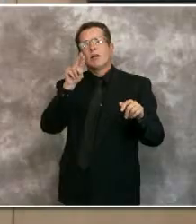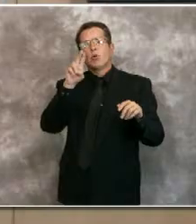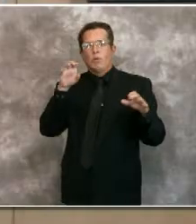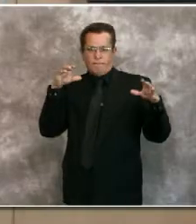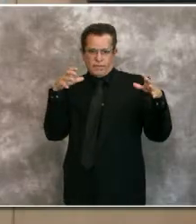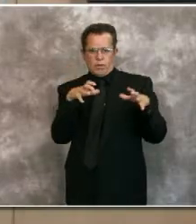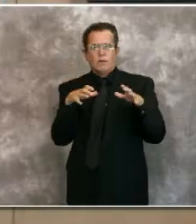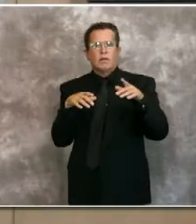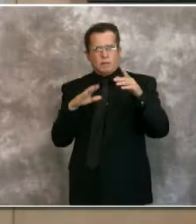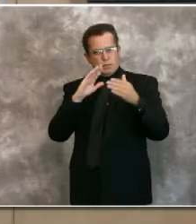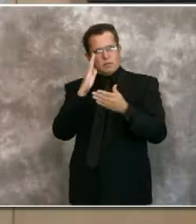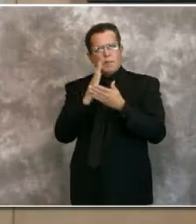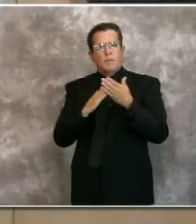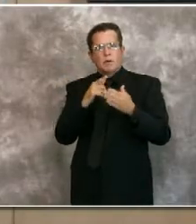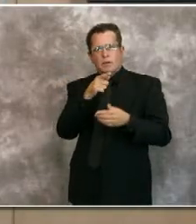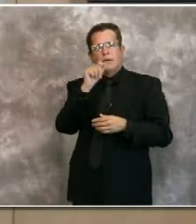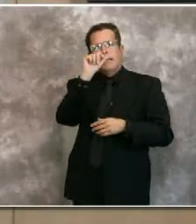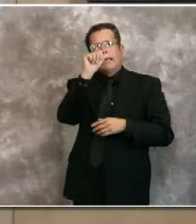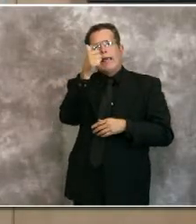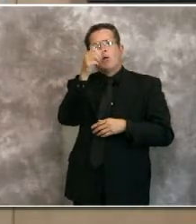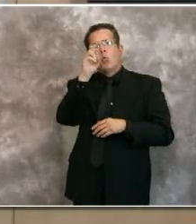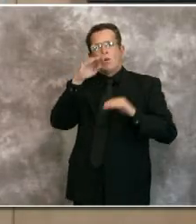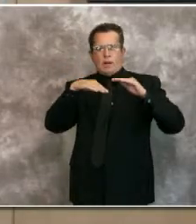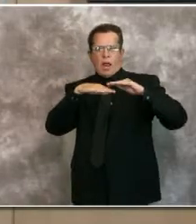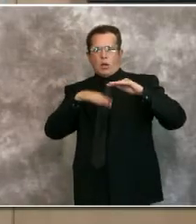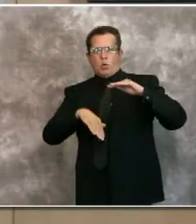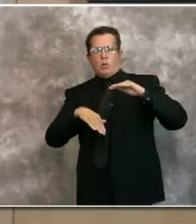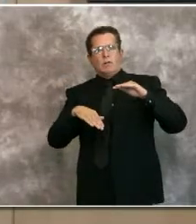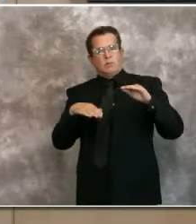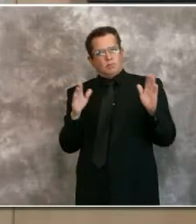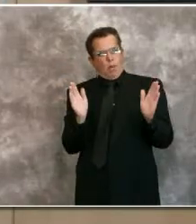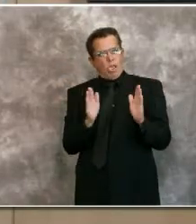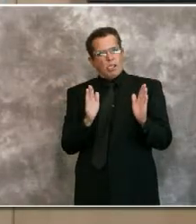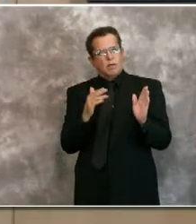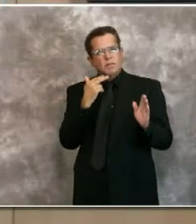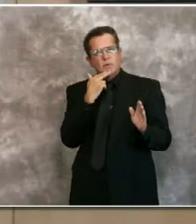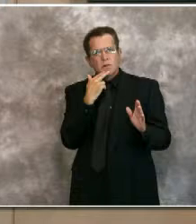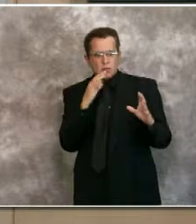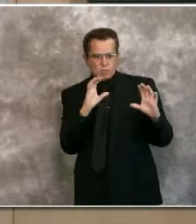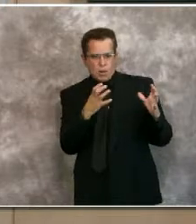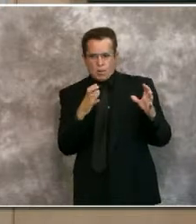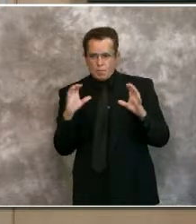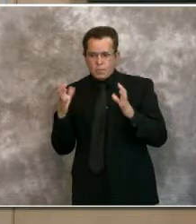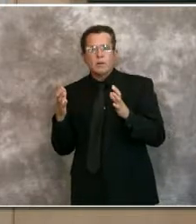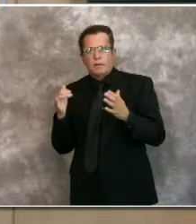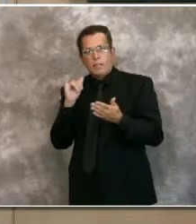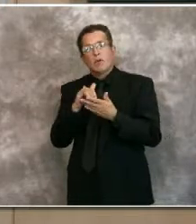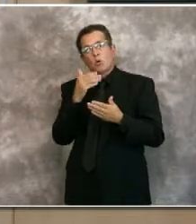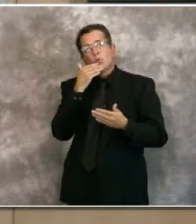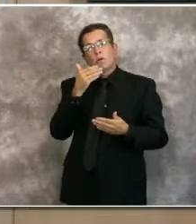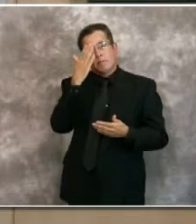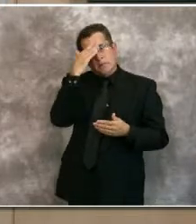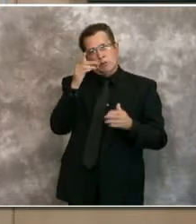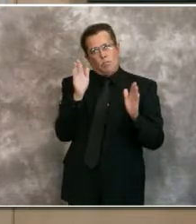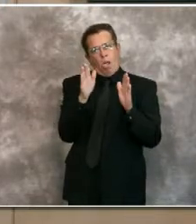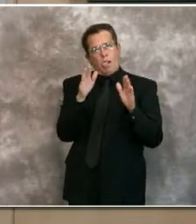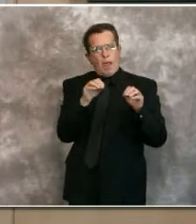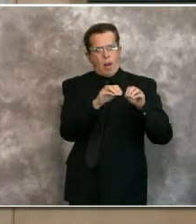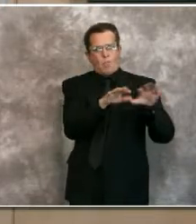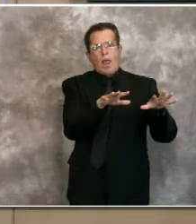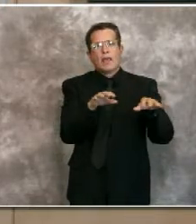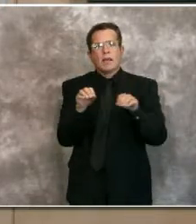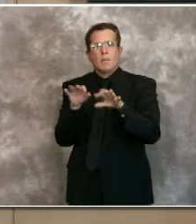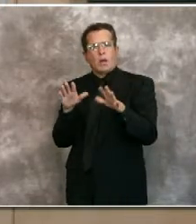10 or fewer people as part of the outbreak, including these last 3. And that's good news. They're relatively small outbreaks.